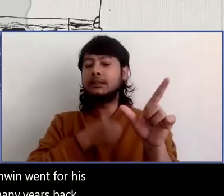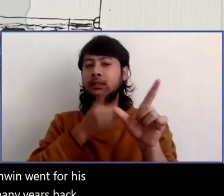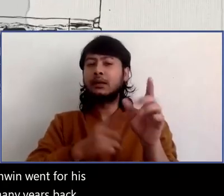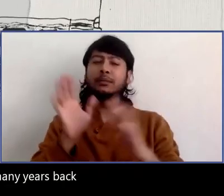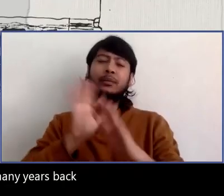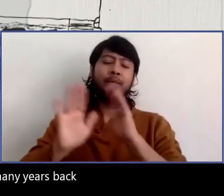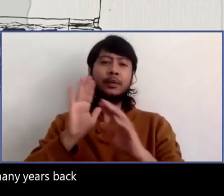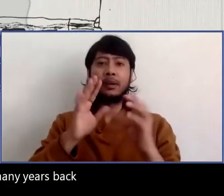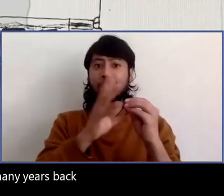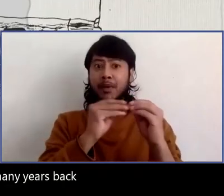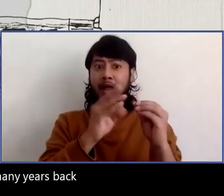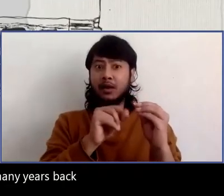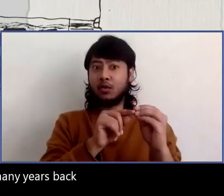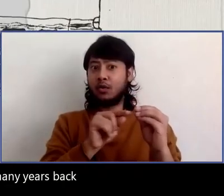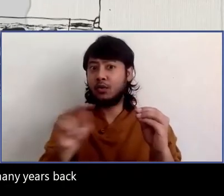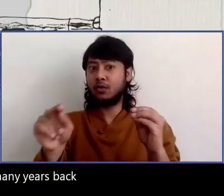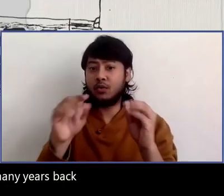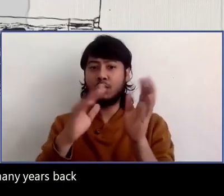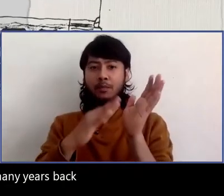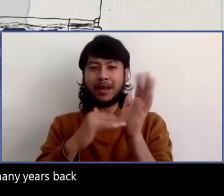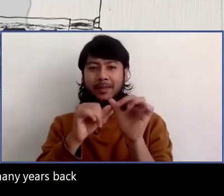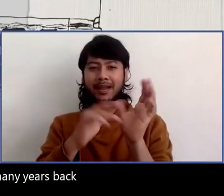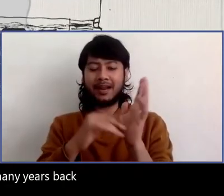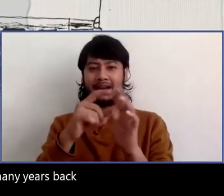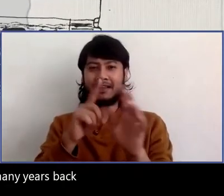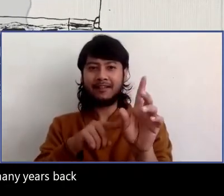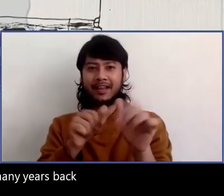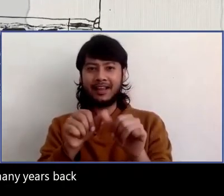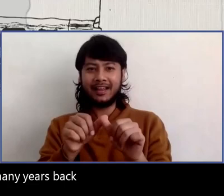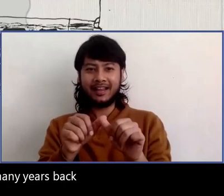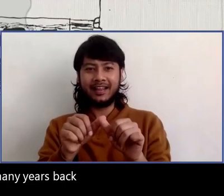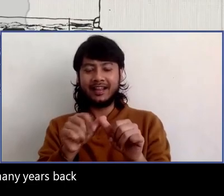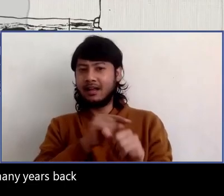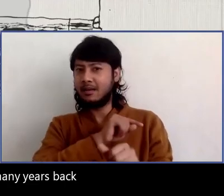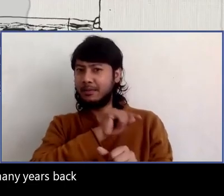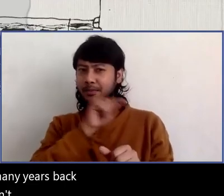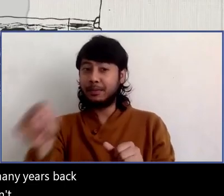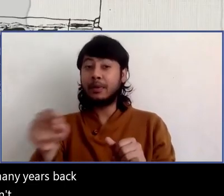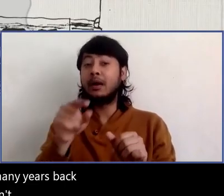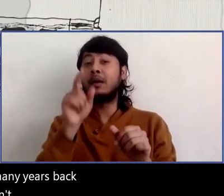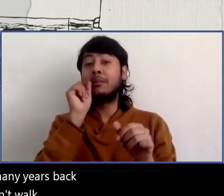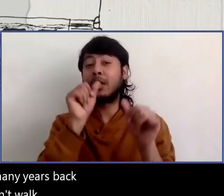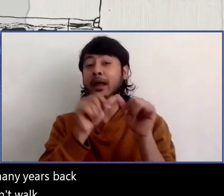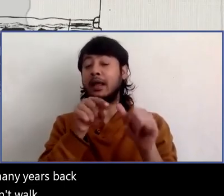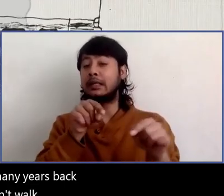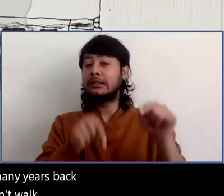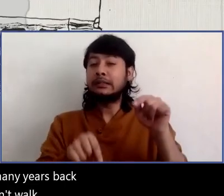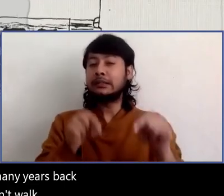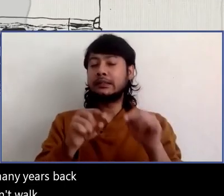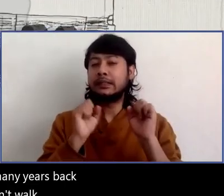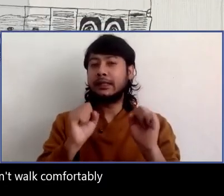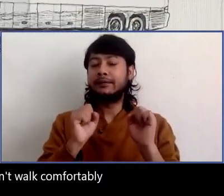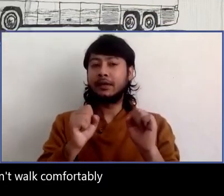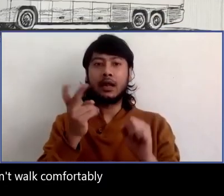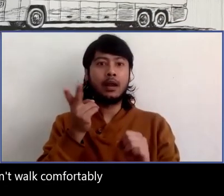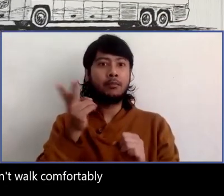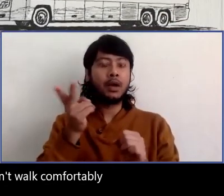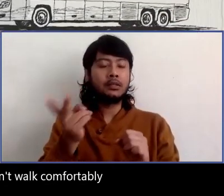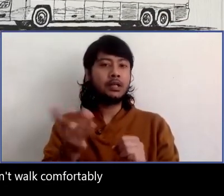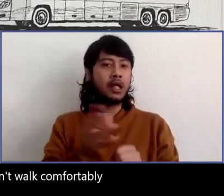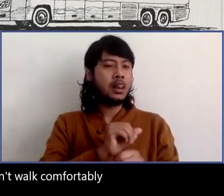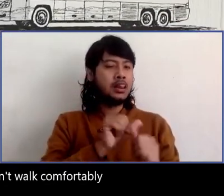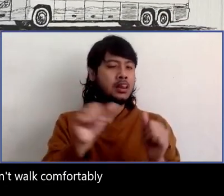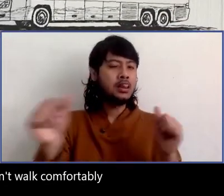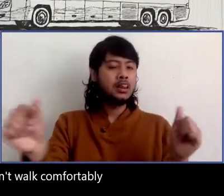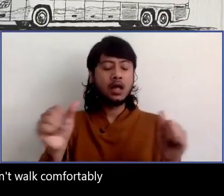bus in Mandya for Ashwin, who couldn't walk comfortably. The bus journey was a nightmare. But Ashwin and